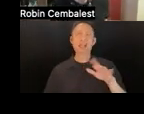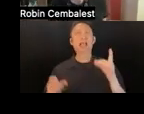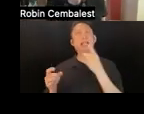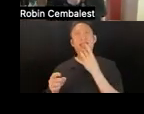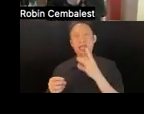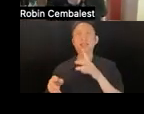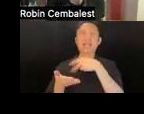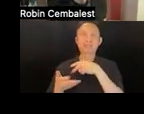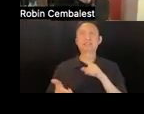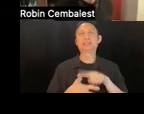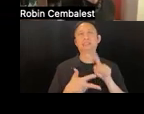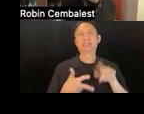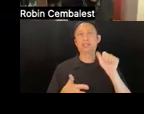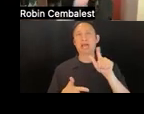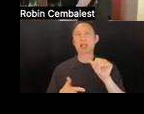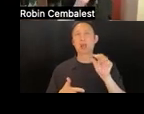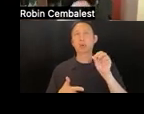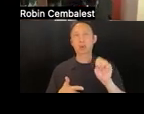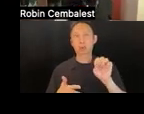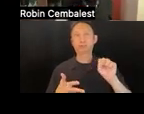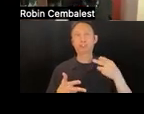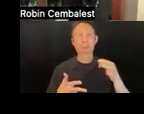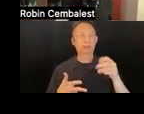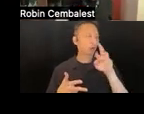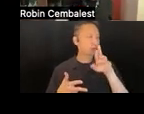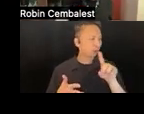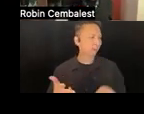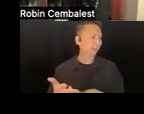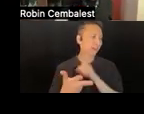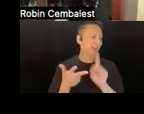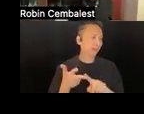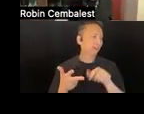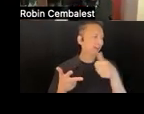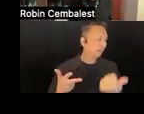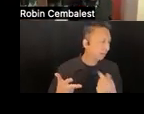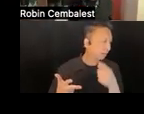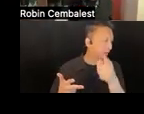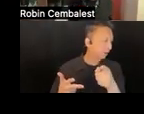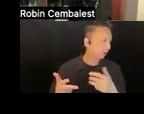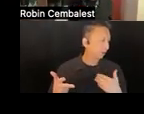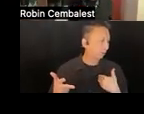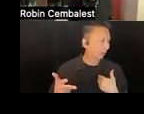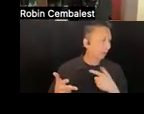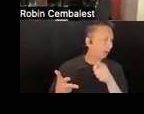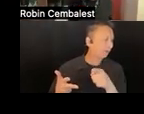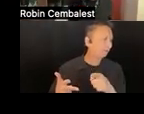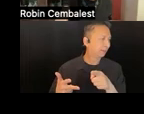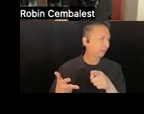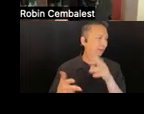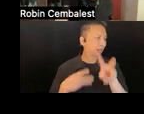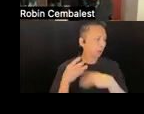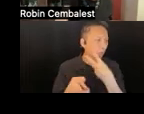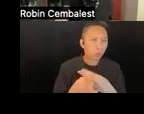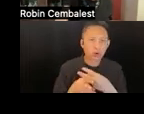Laura Lawson. And in this case too, they're showing us a partnering moment, right? This rehearsing